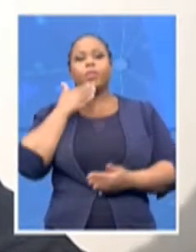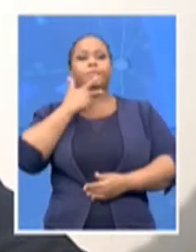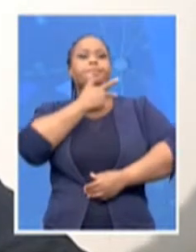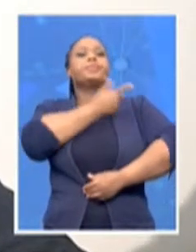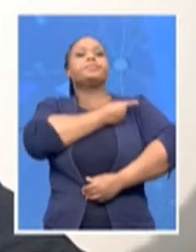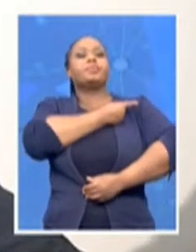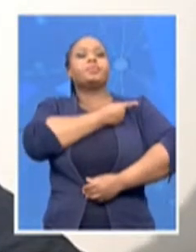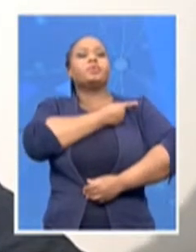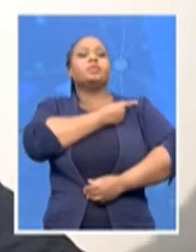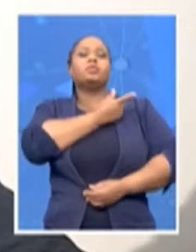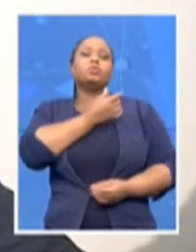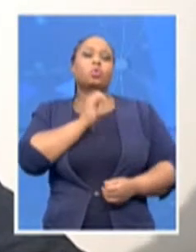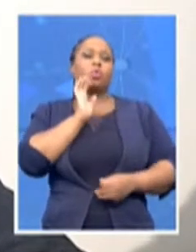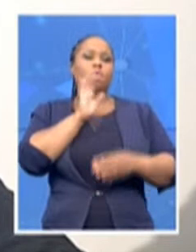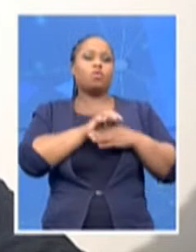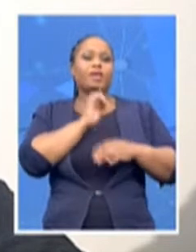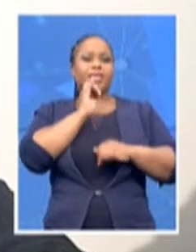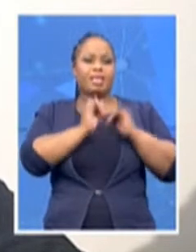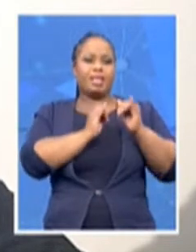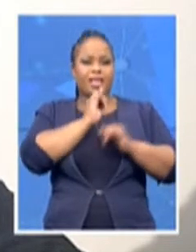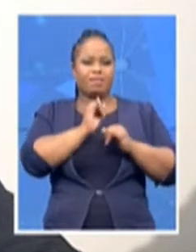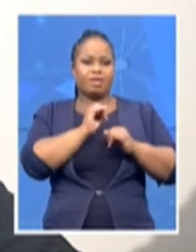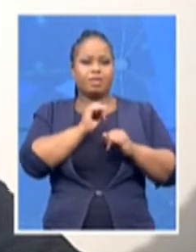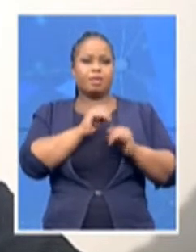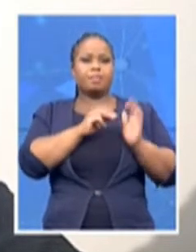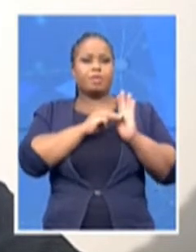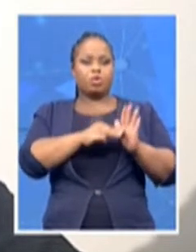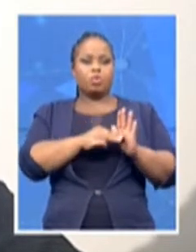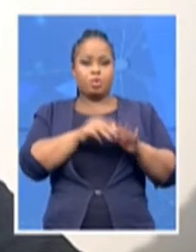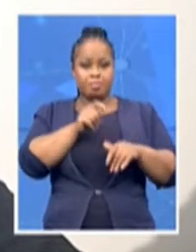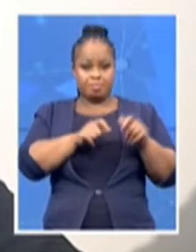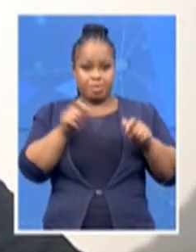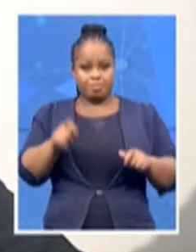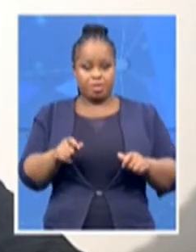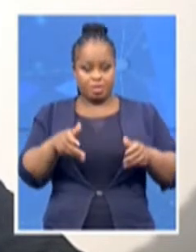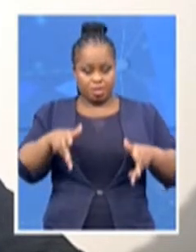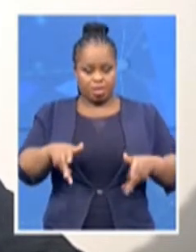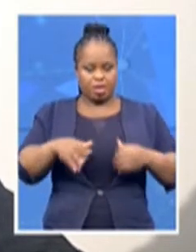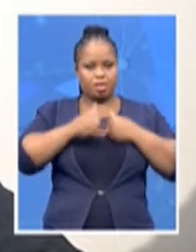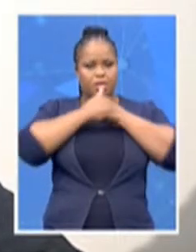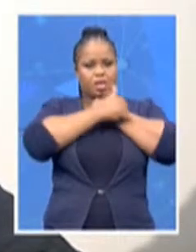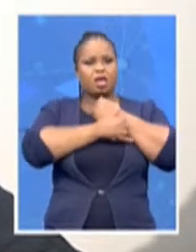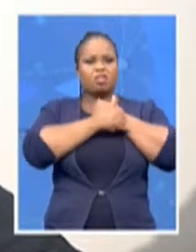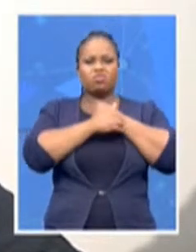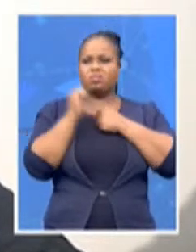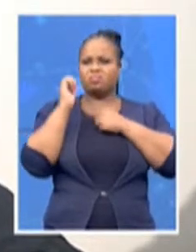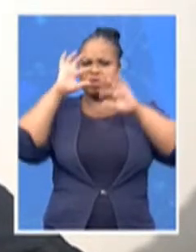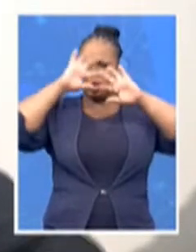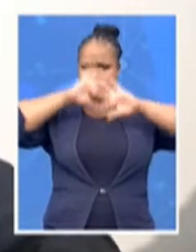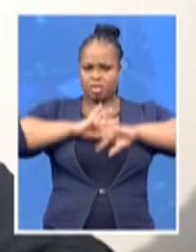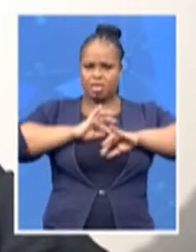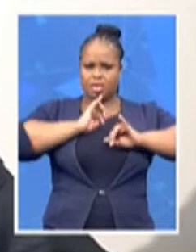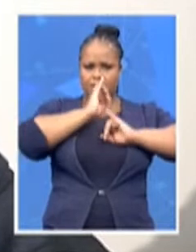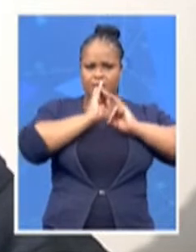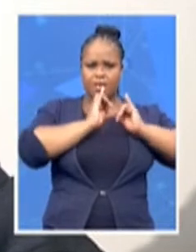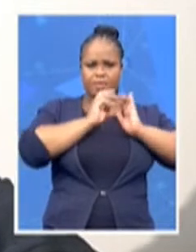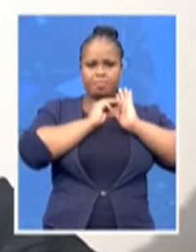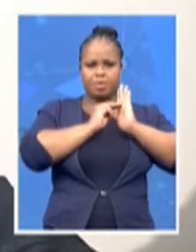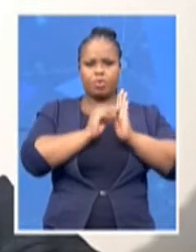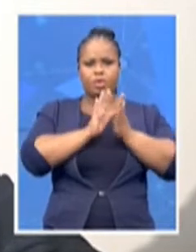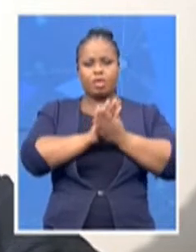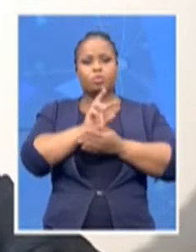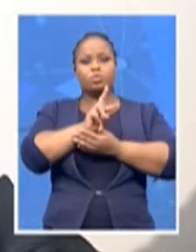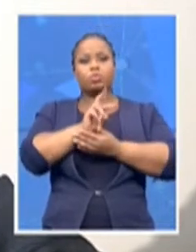individuals in the country. We are standing now, as of last night, at 11,200,000. So we are currently